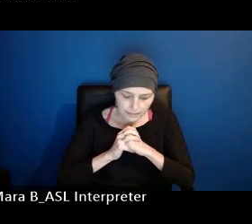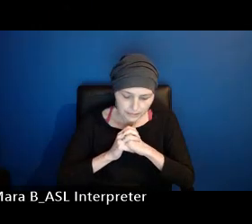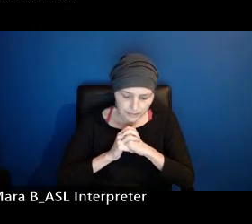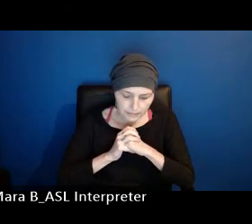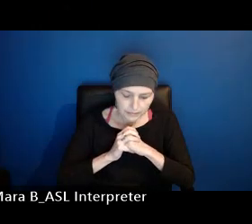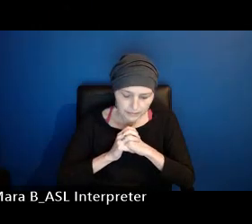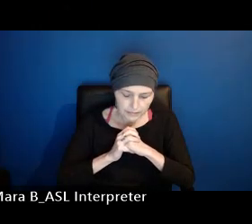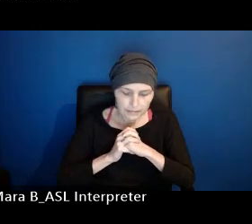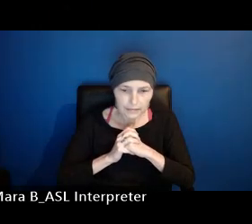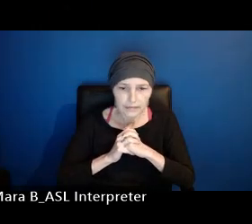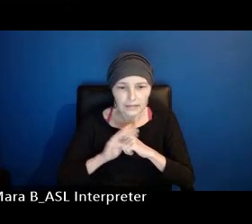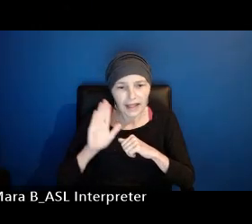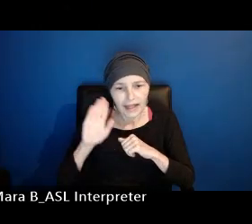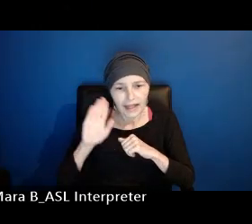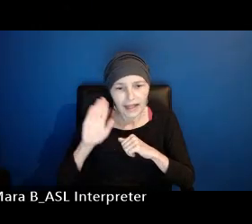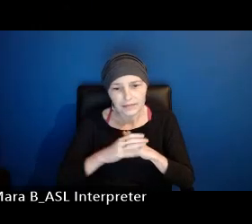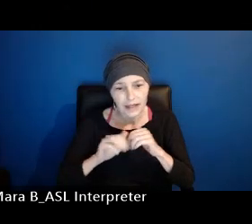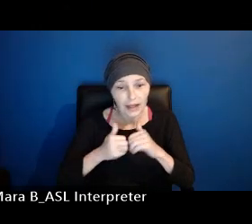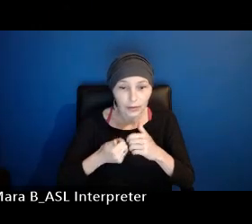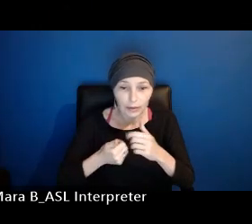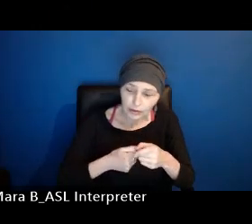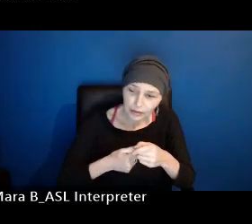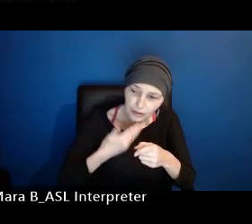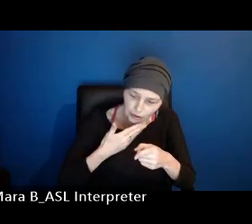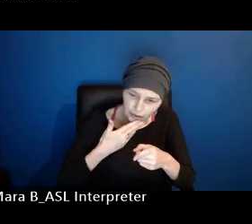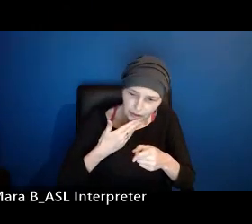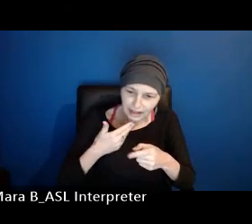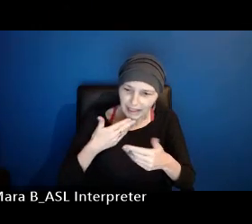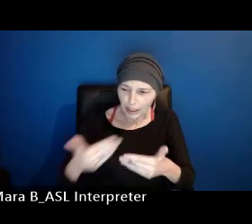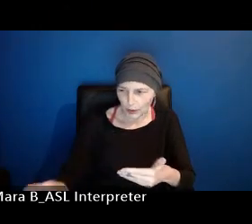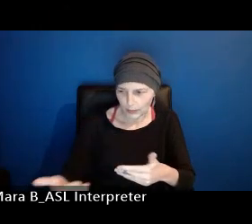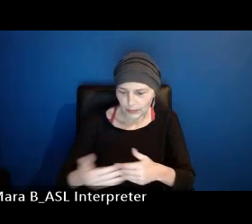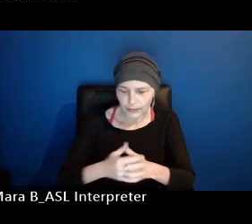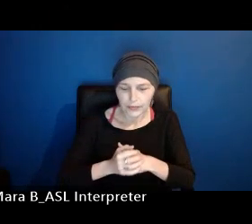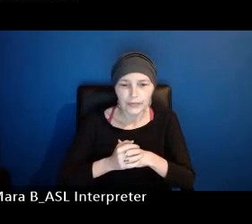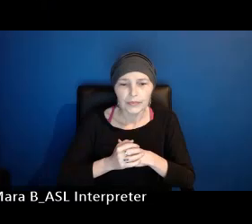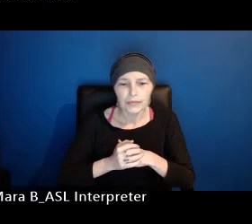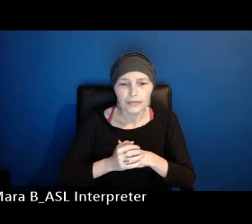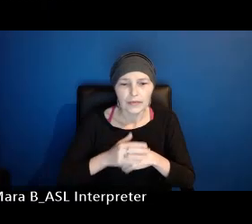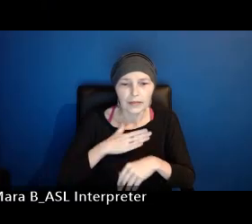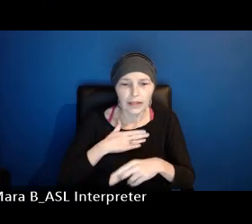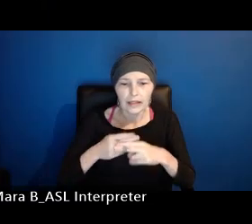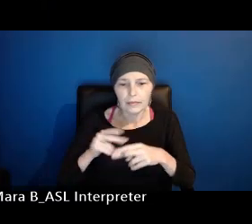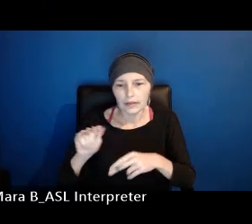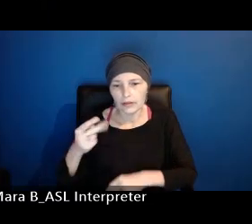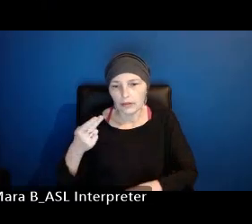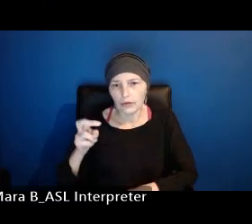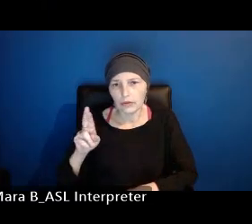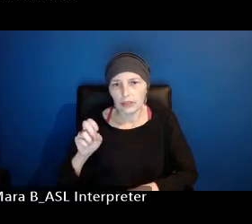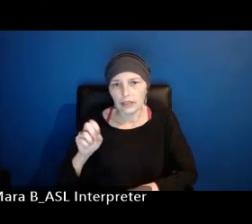Hi. Hi, how are you? Good. Thank you. My name is Teresa and I'm from